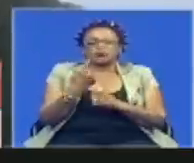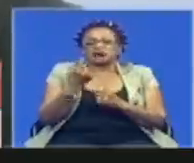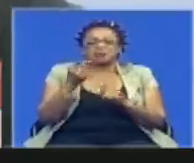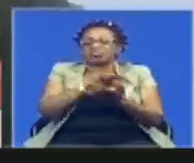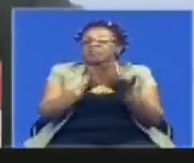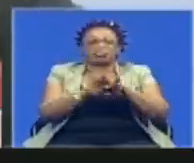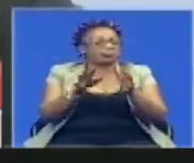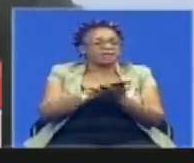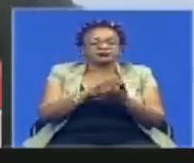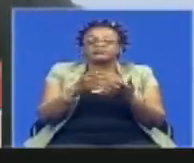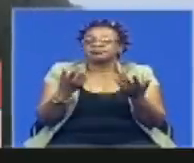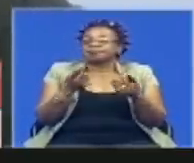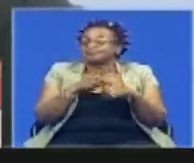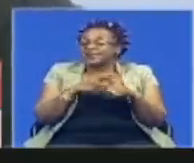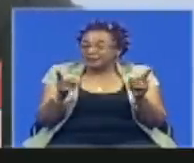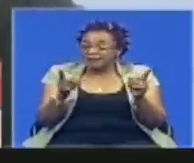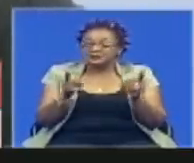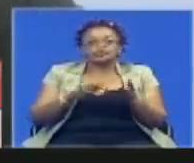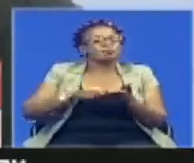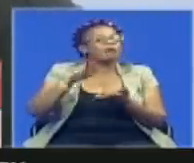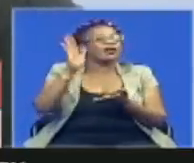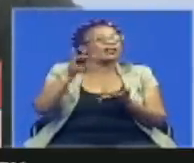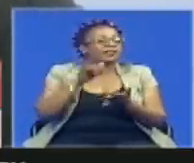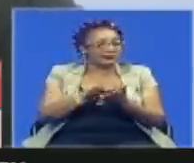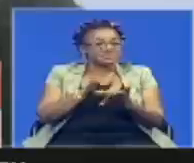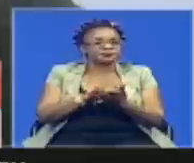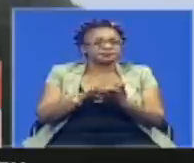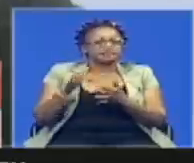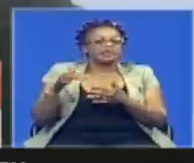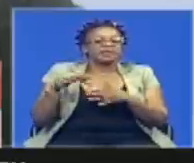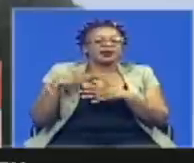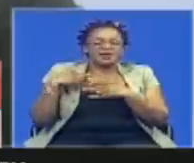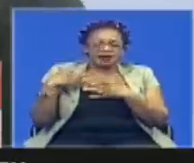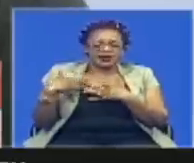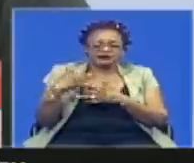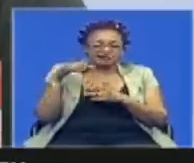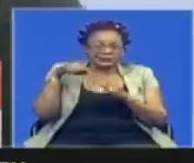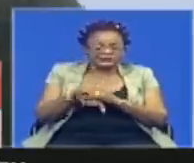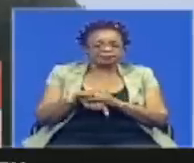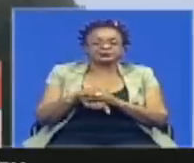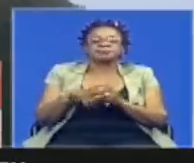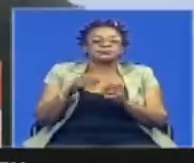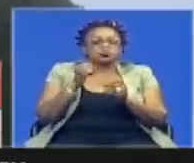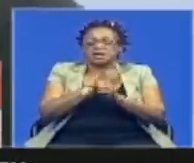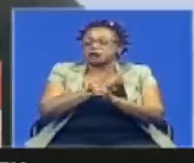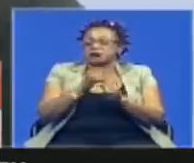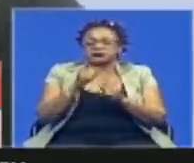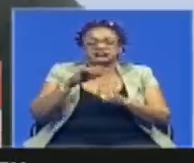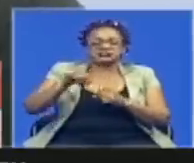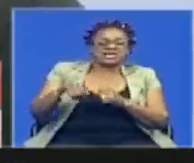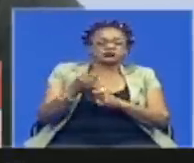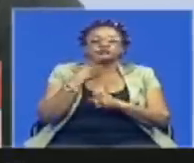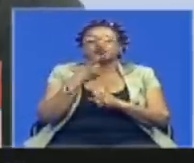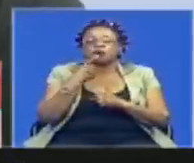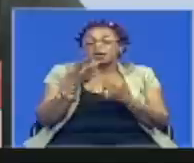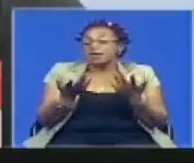about, but it's a lot deeper than that, because the hurt is that much more deeper, and we cannot be casual about